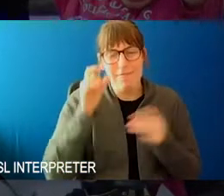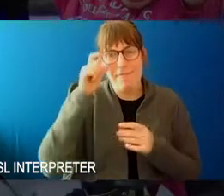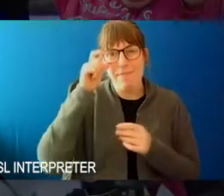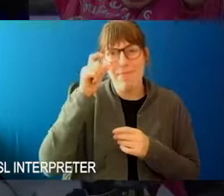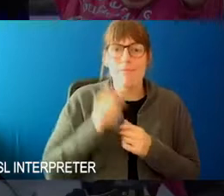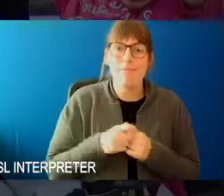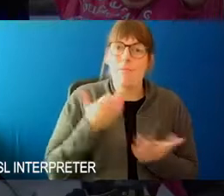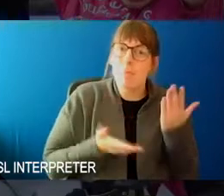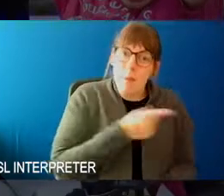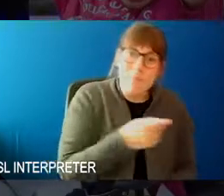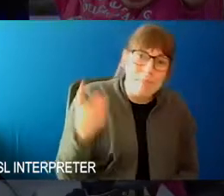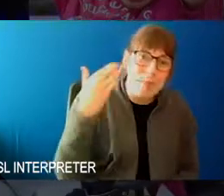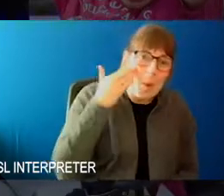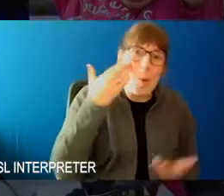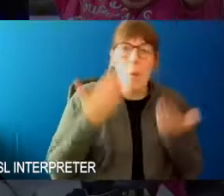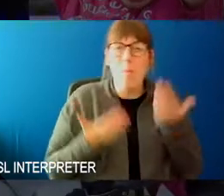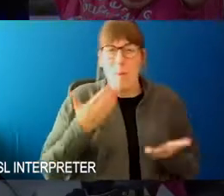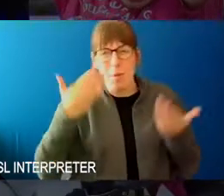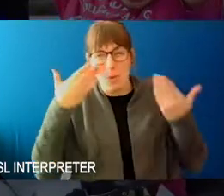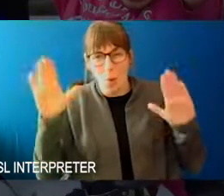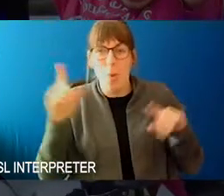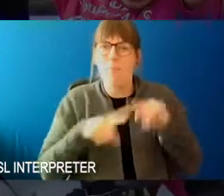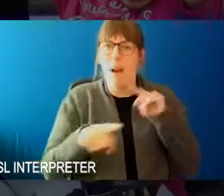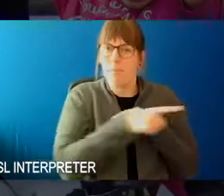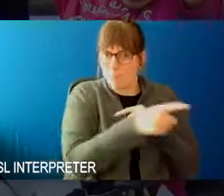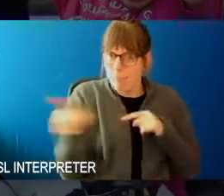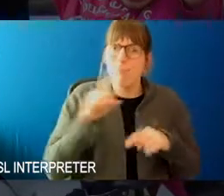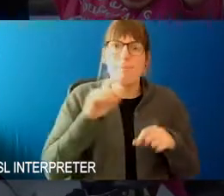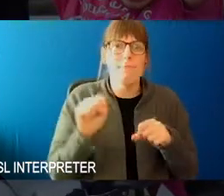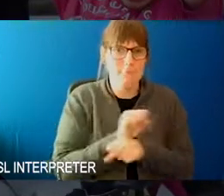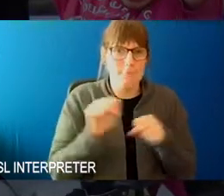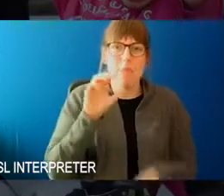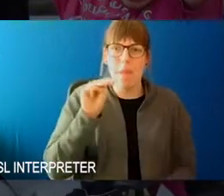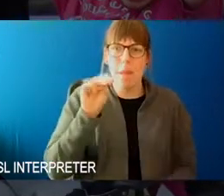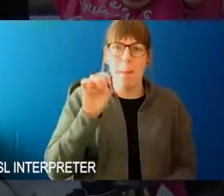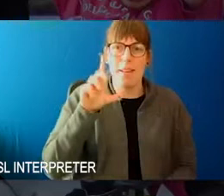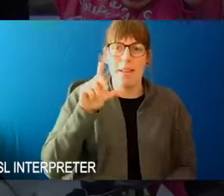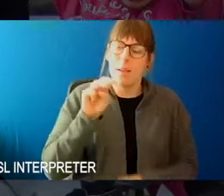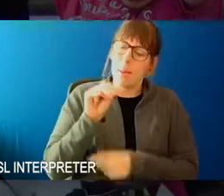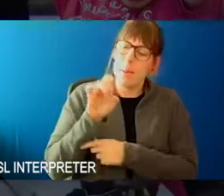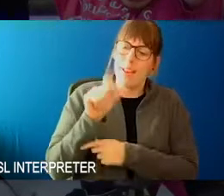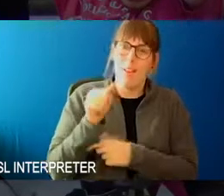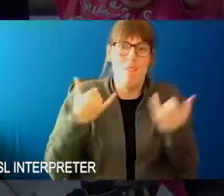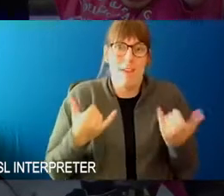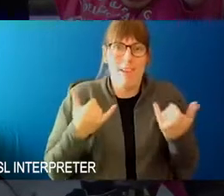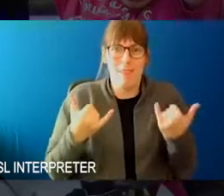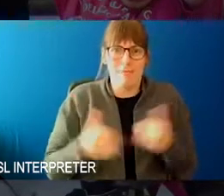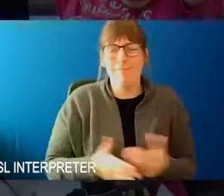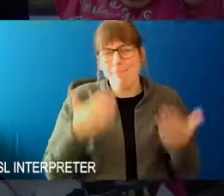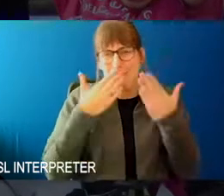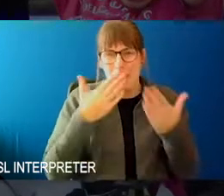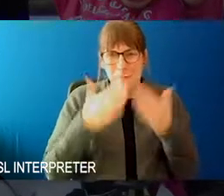So my final word is, you may know or you may not know that you are currently a media in